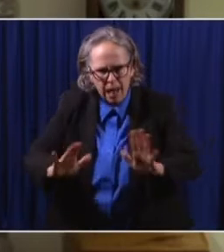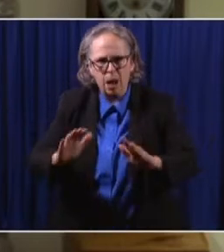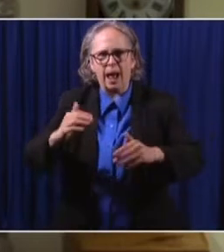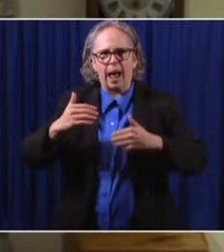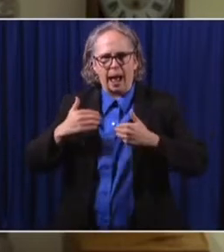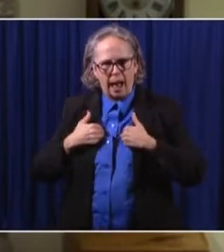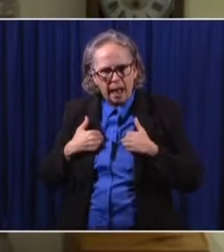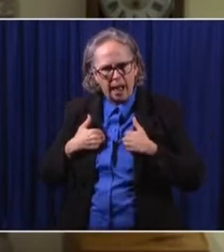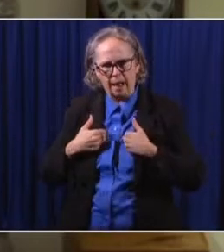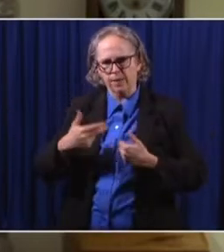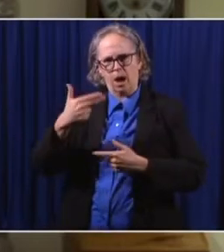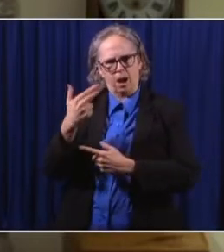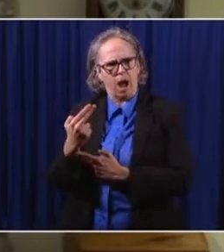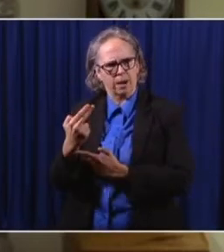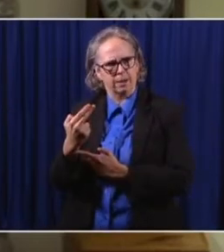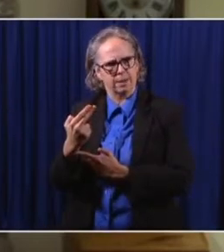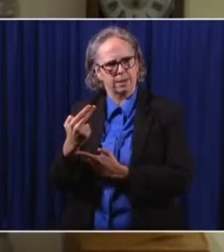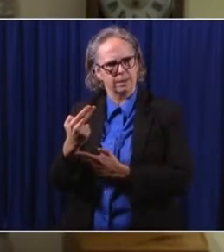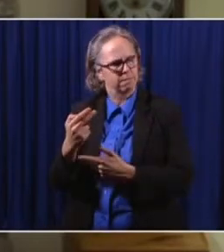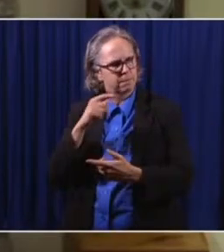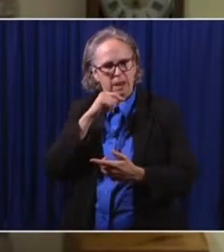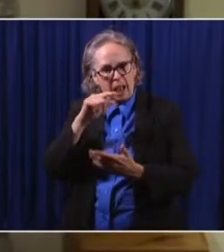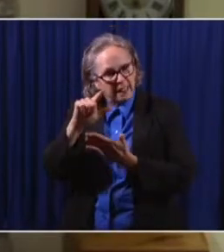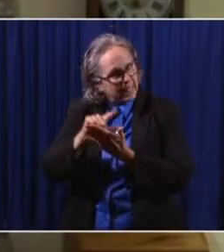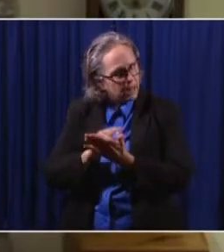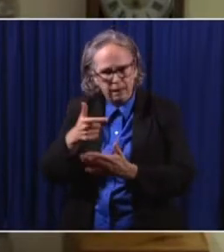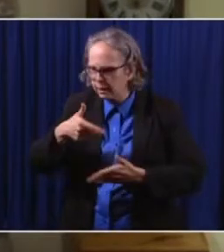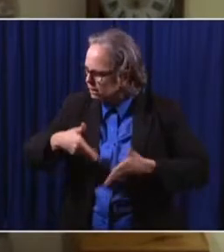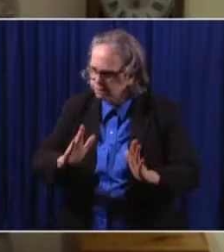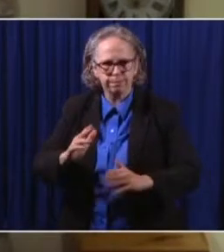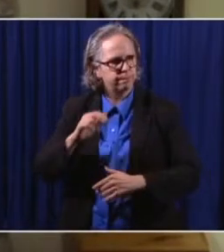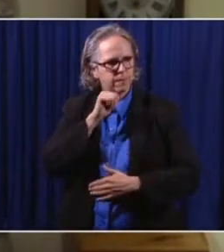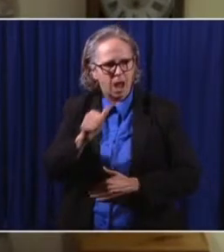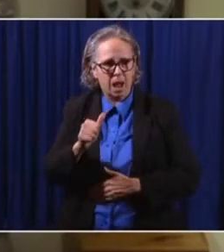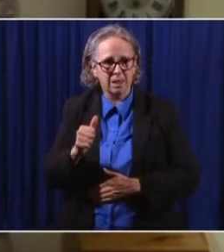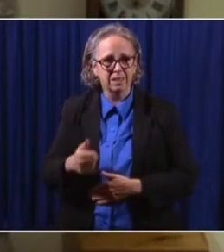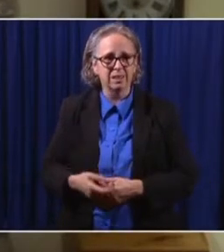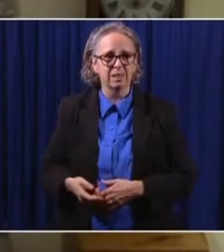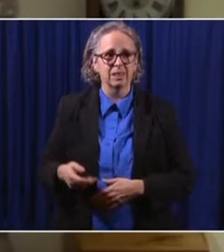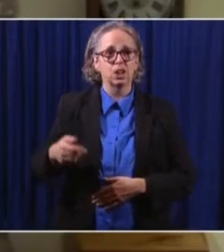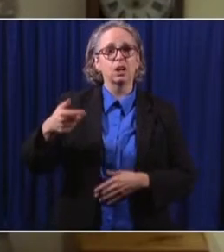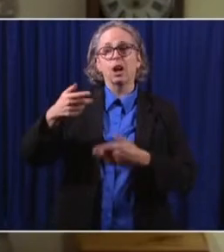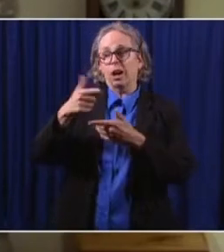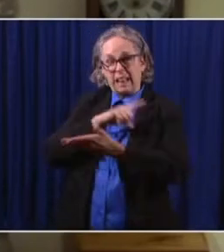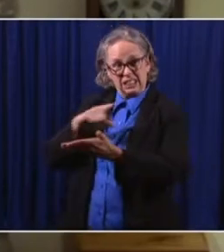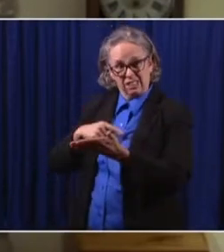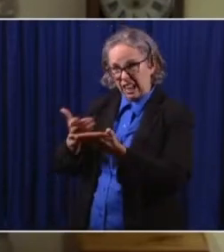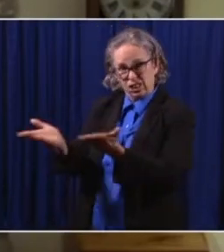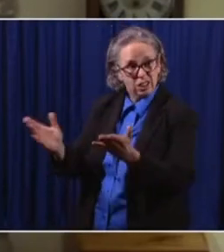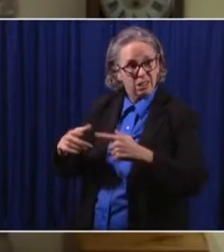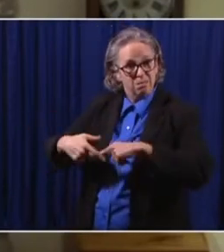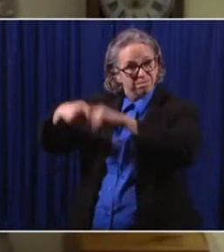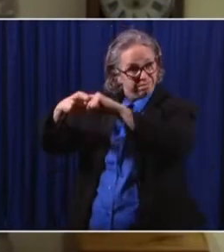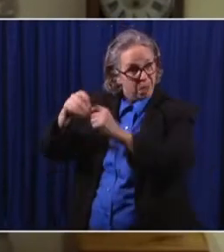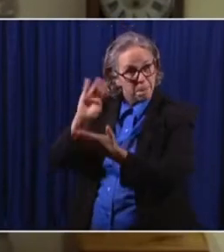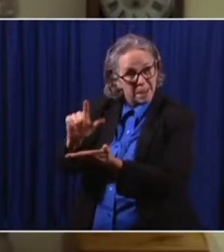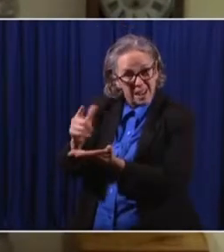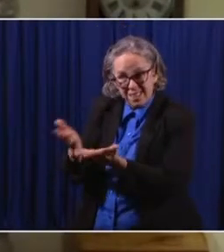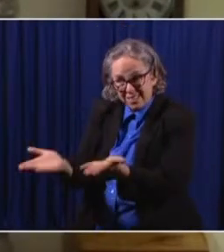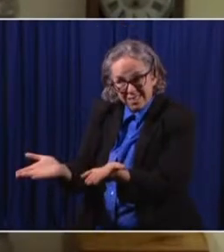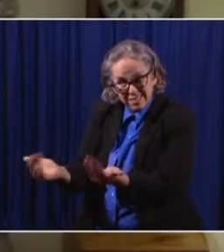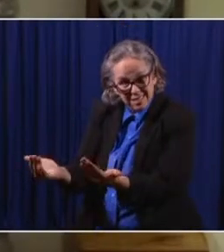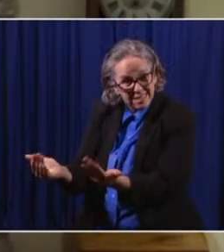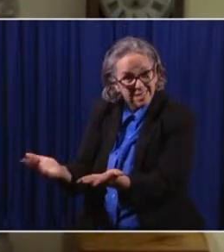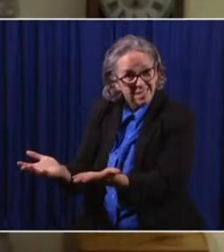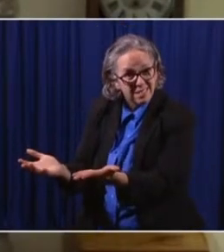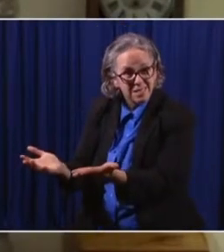guns. There is a bill in the General Assembly today that would allow our judges, give them